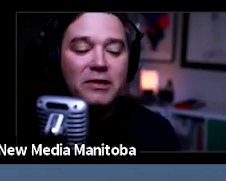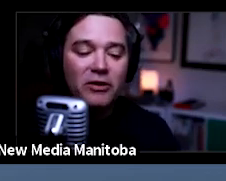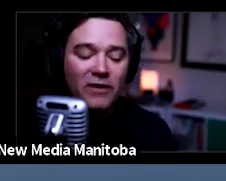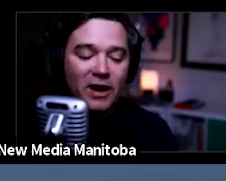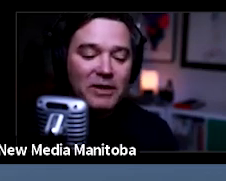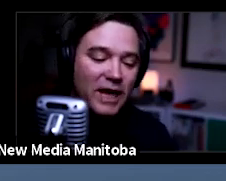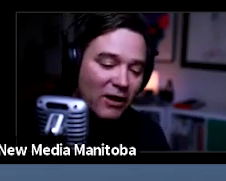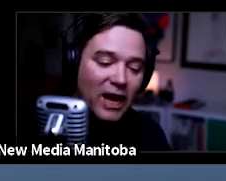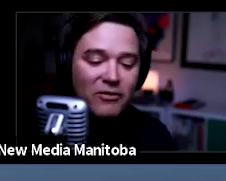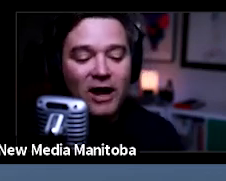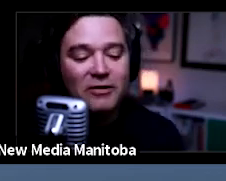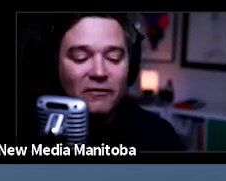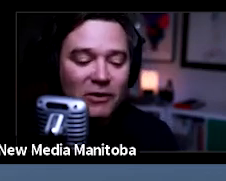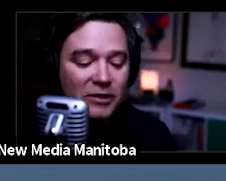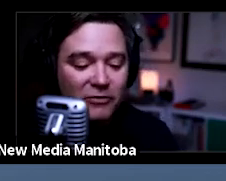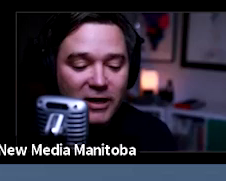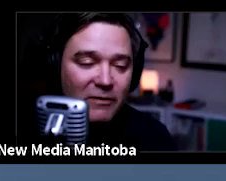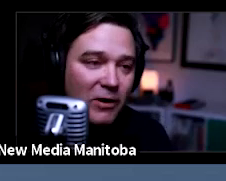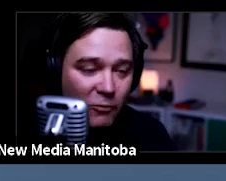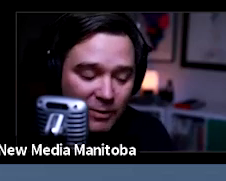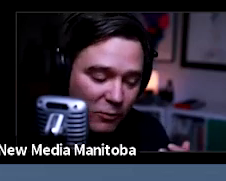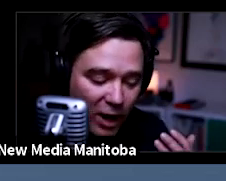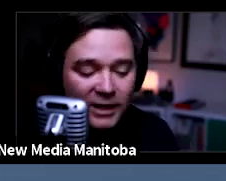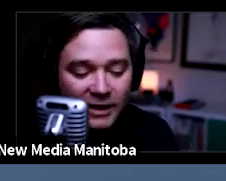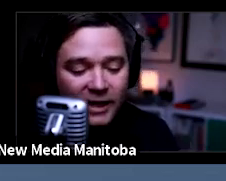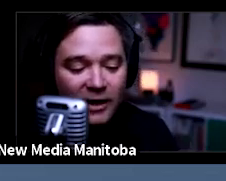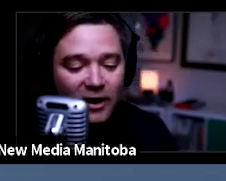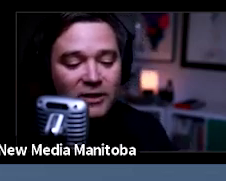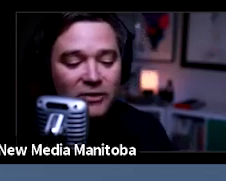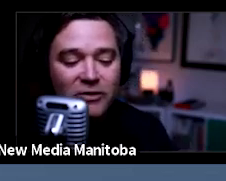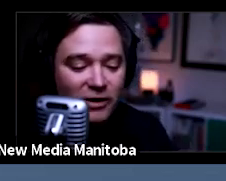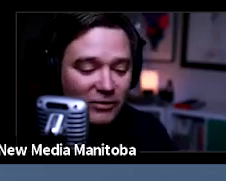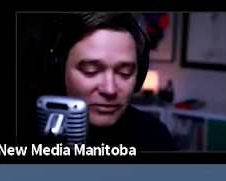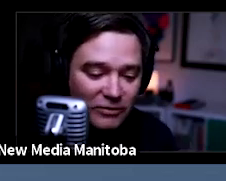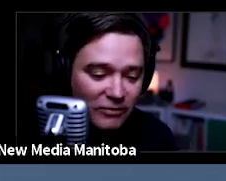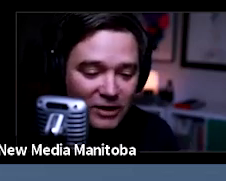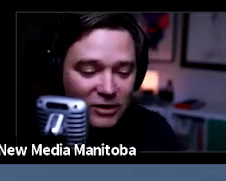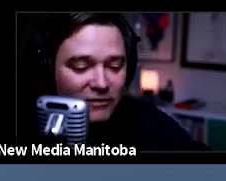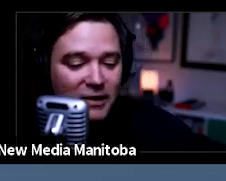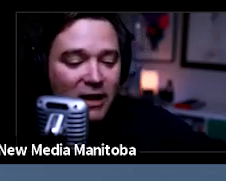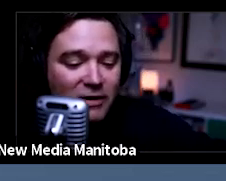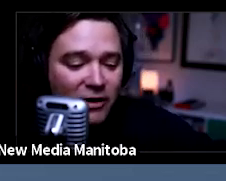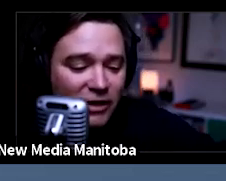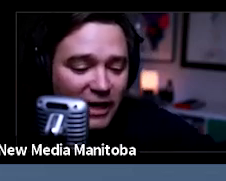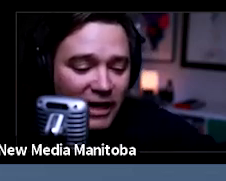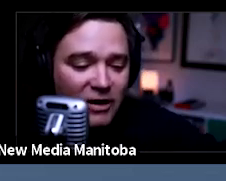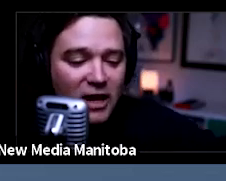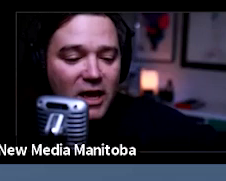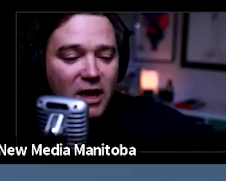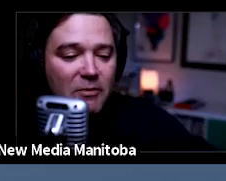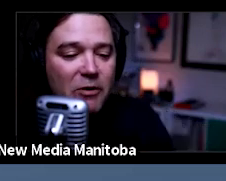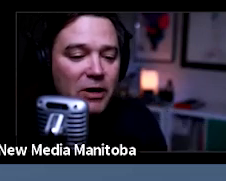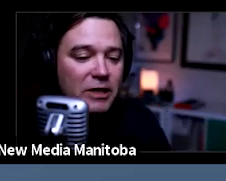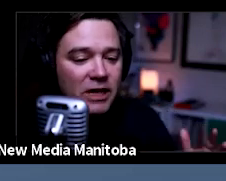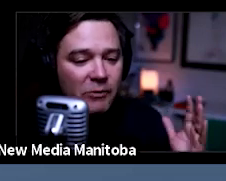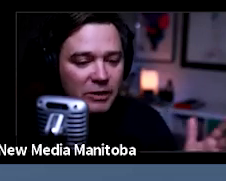based on your environment how loud or how softly you want to scream. If you want to weep quietly, like I often do, you can also do that too, if that's how you can get it out.